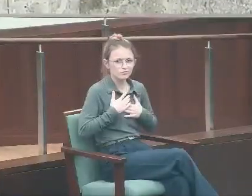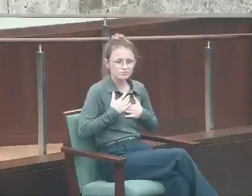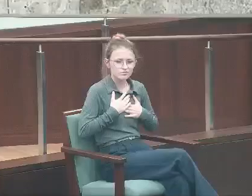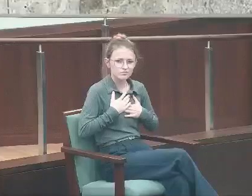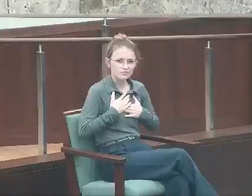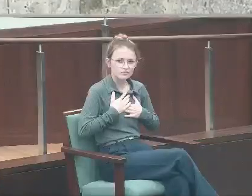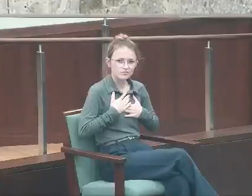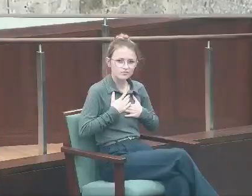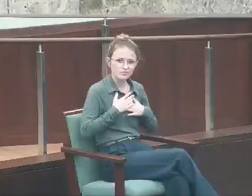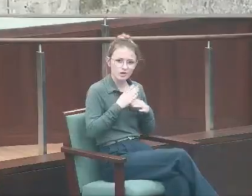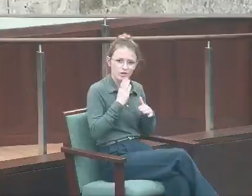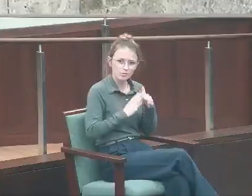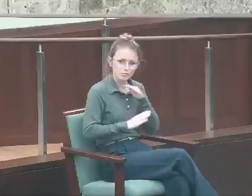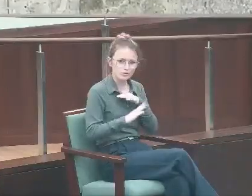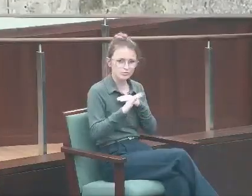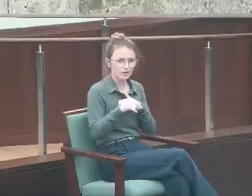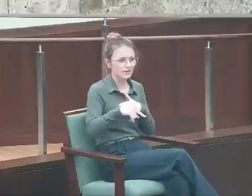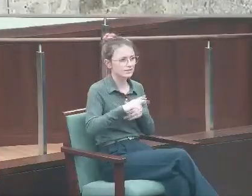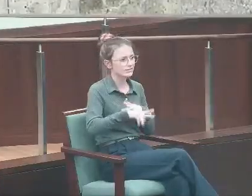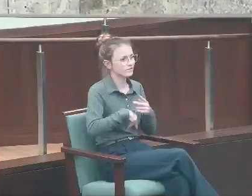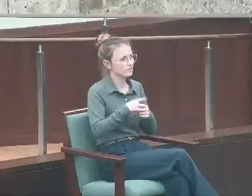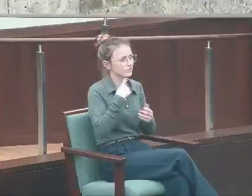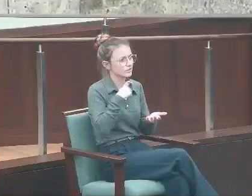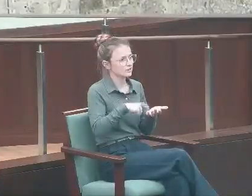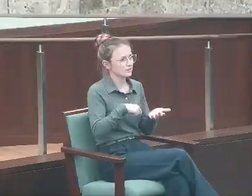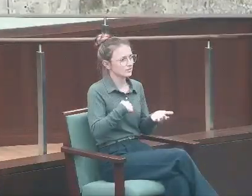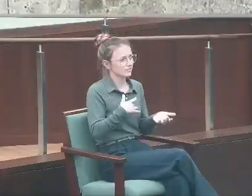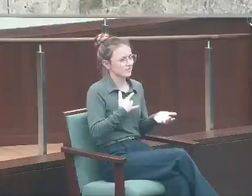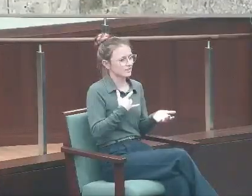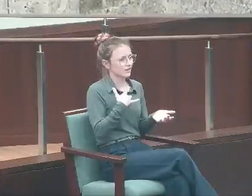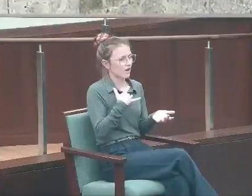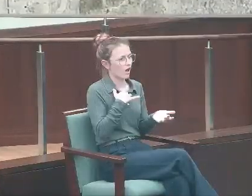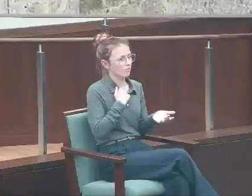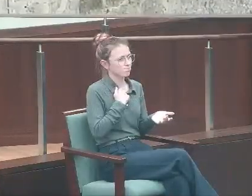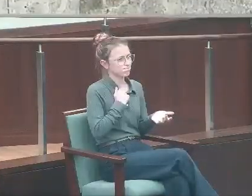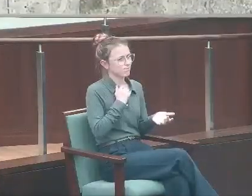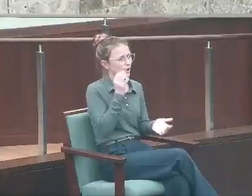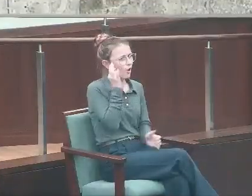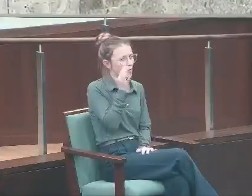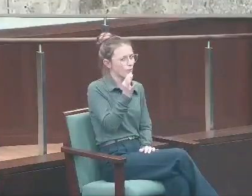this recognition, I'm almost speechless. Almost.